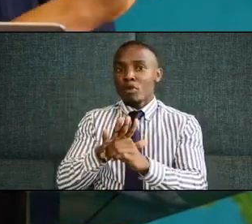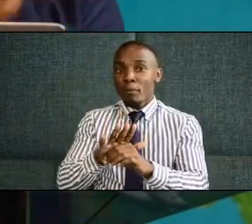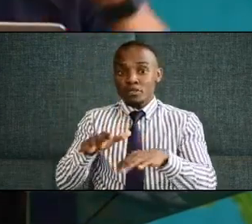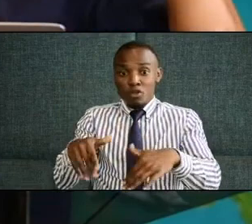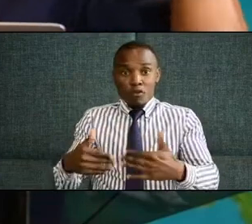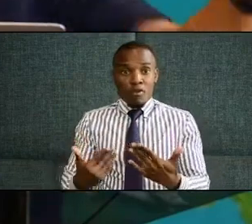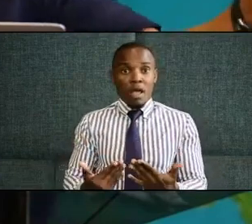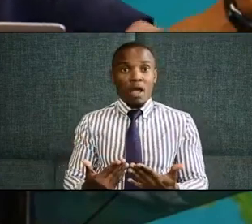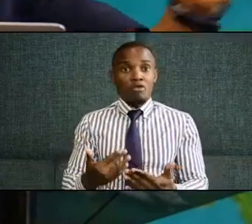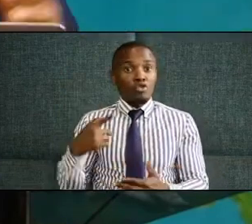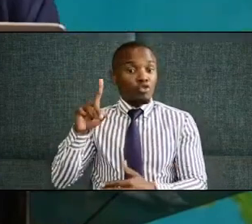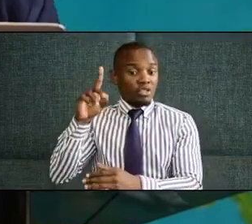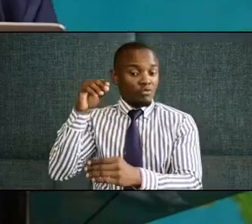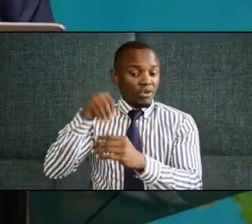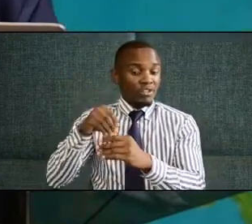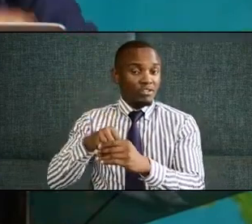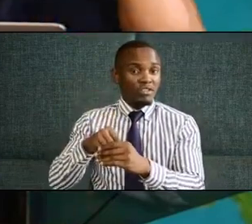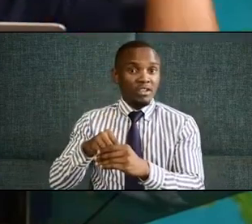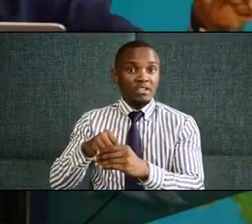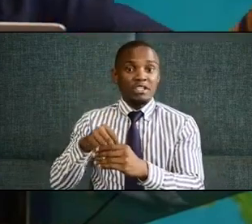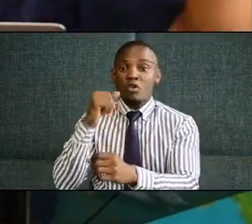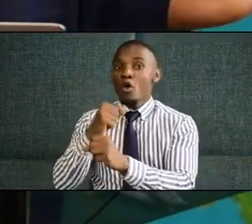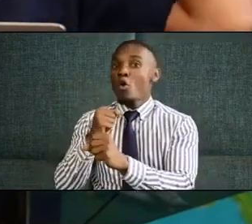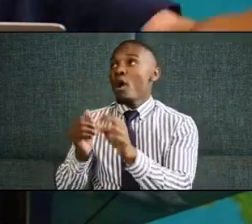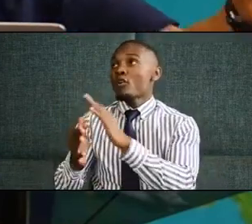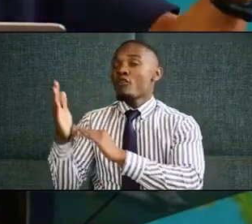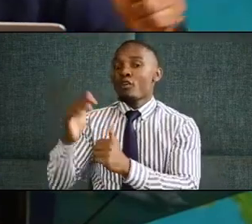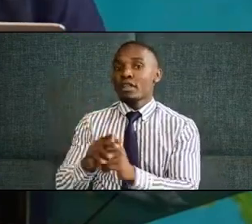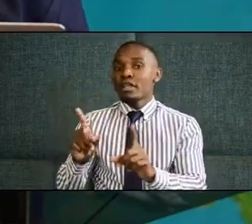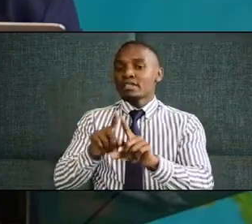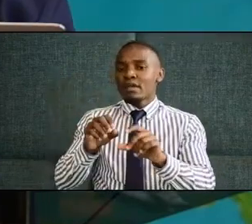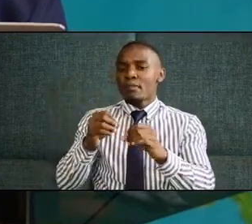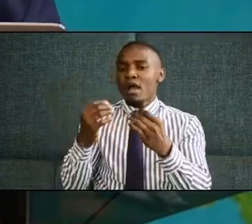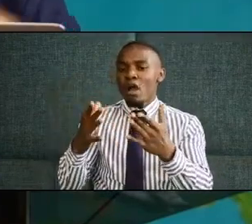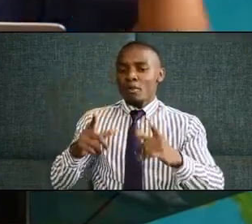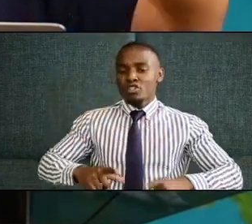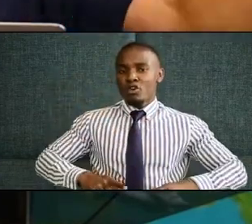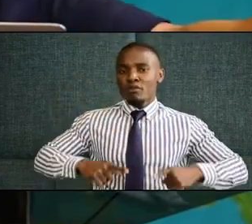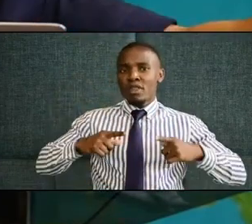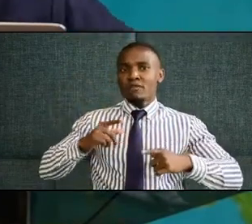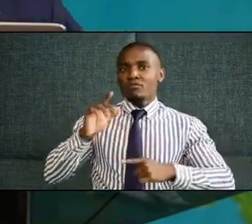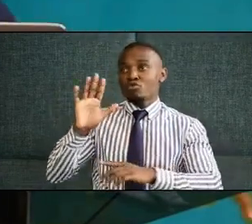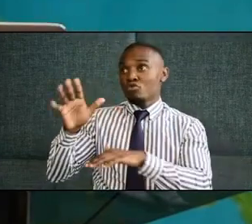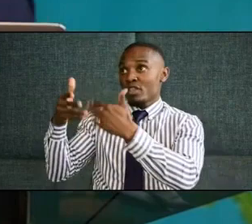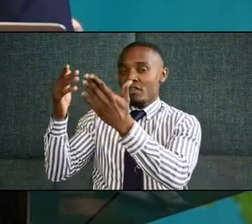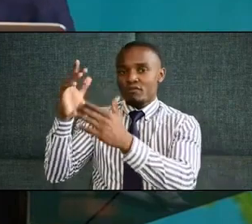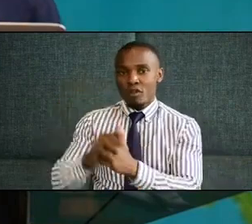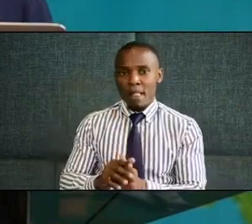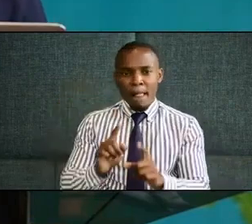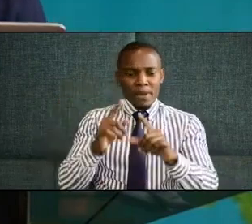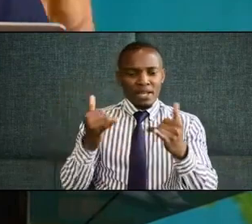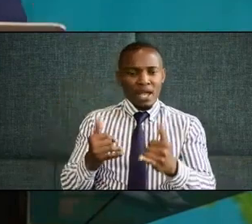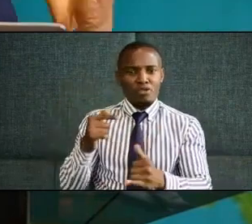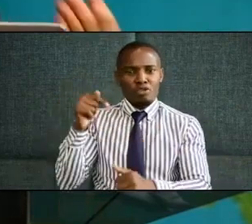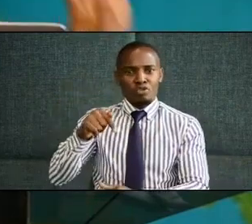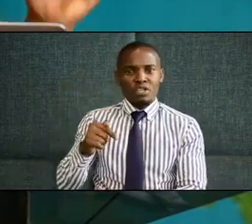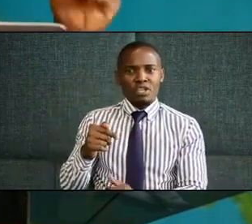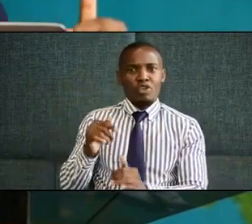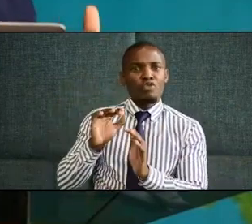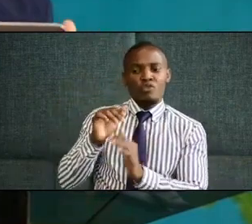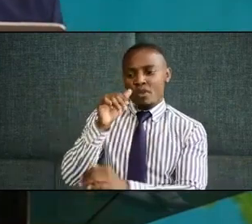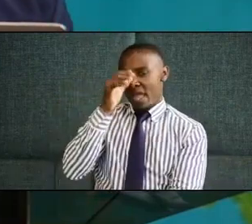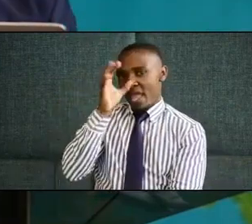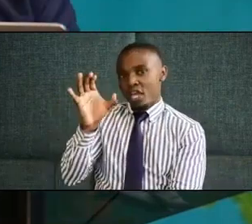how much you invest in God's work, how much of your life you give to the Lord. Today, you have turned away from